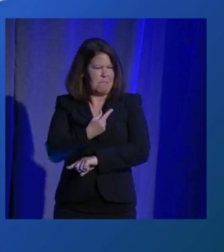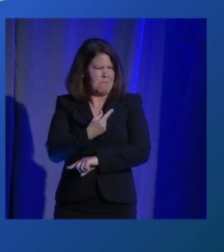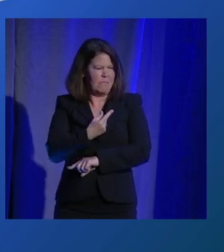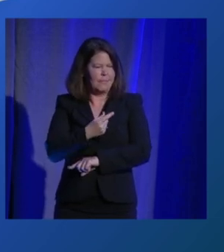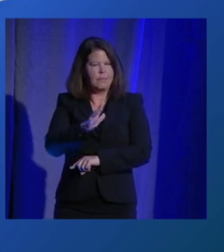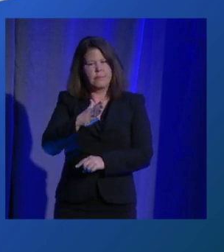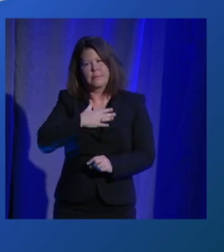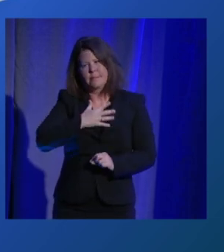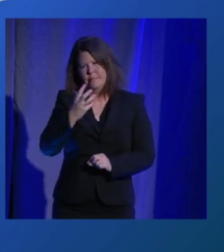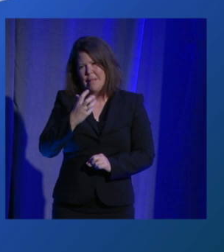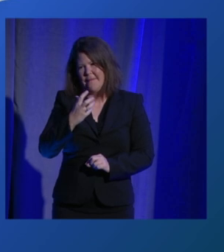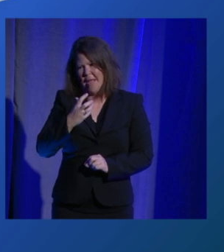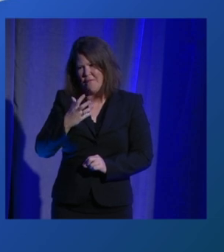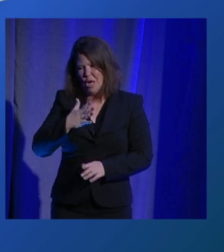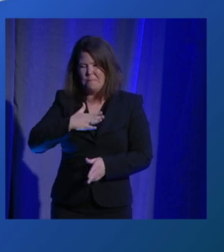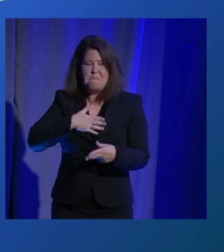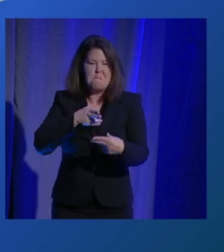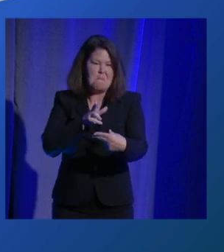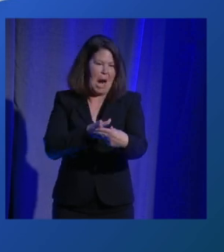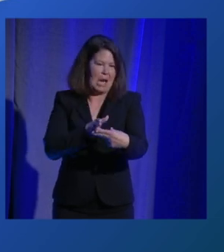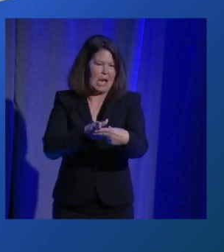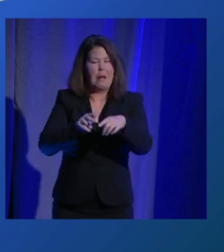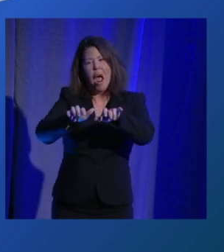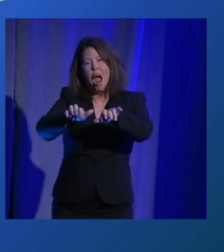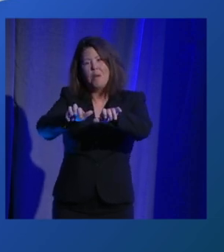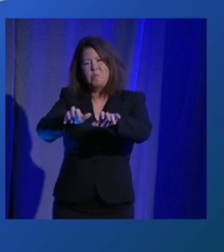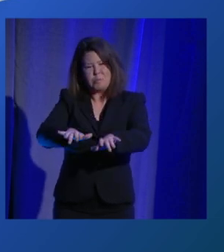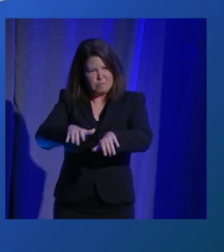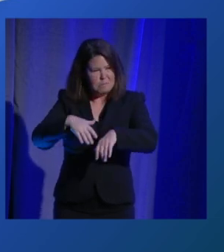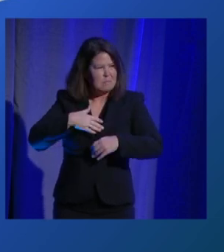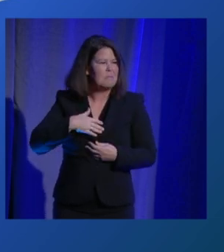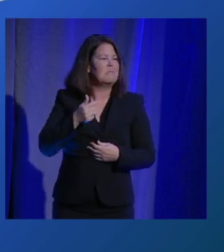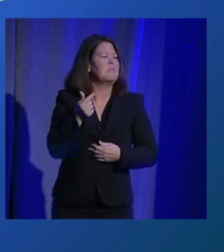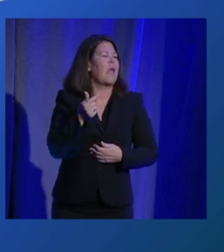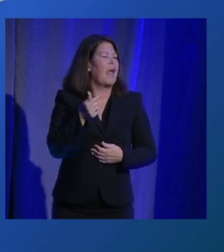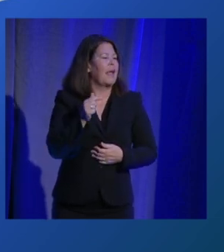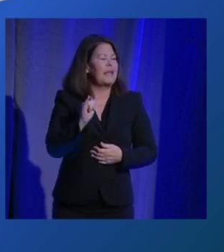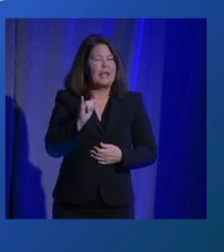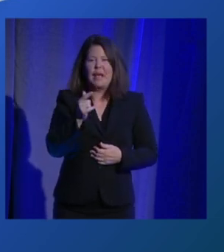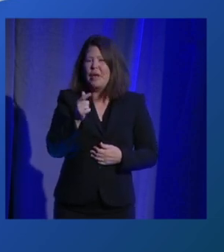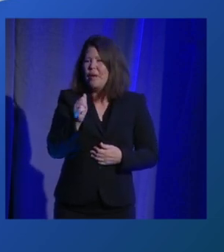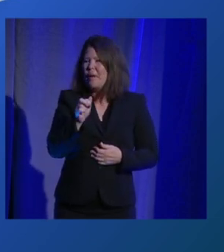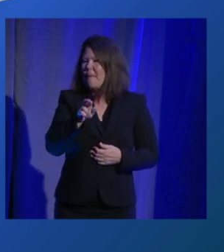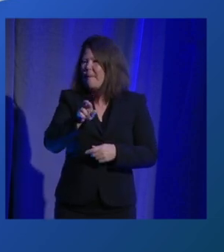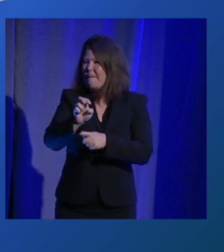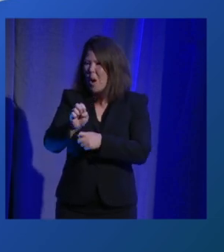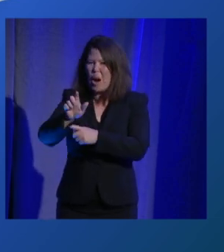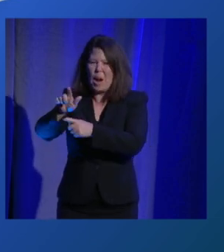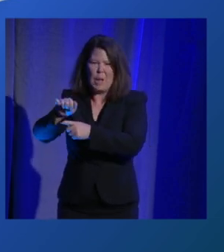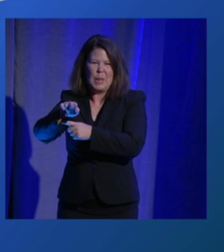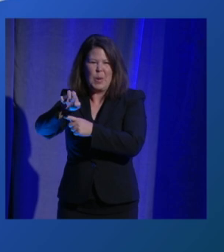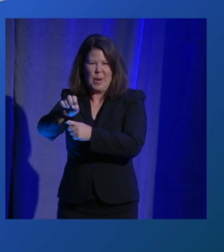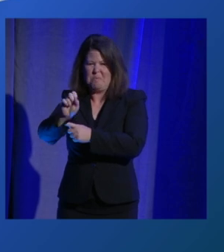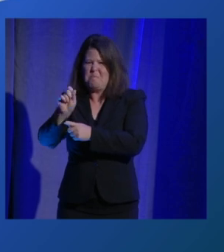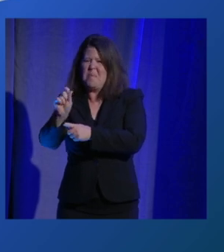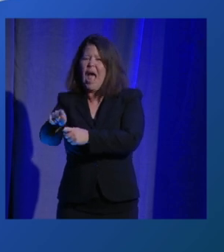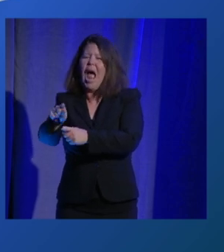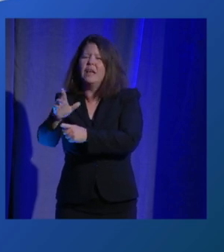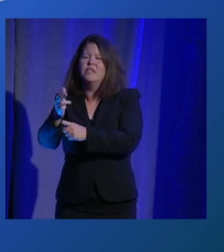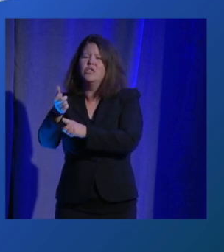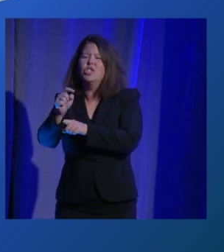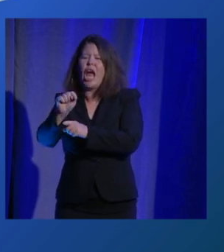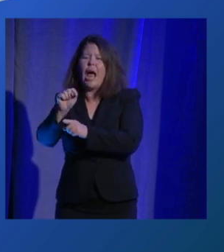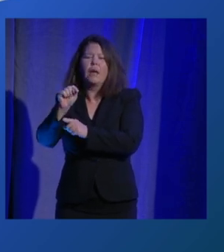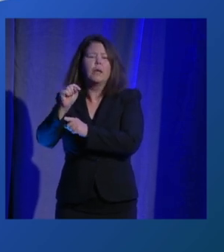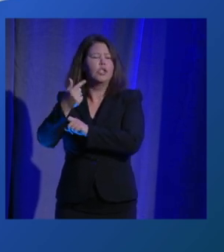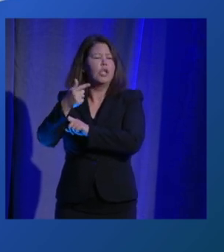favorite is I put my name in and actually comes back with a set of results and I said ask chat GPT where are all the awards